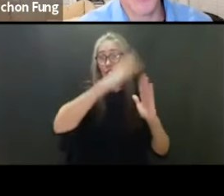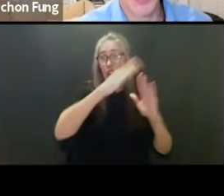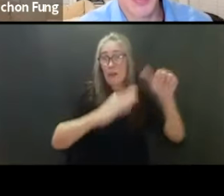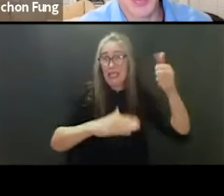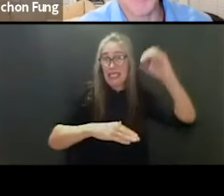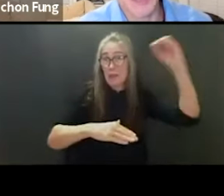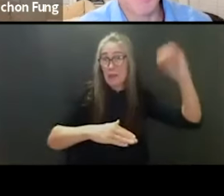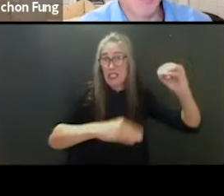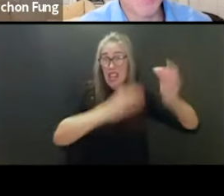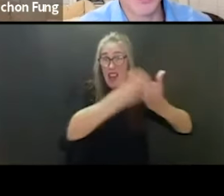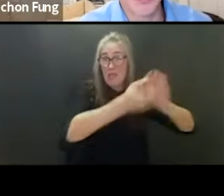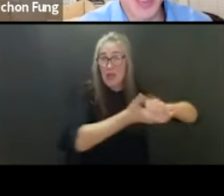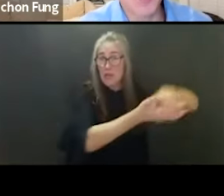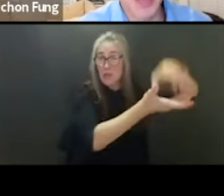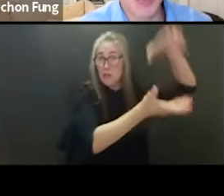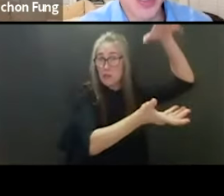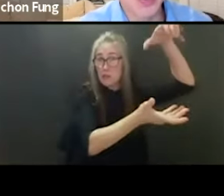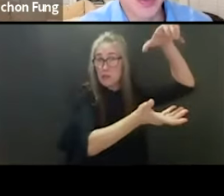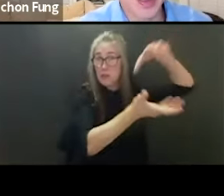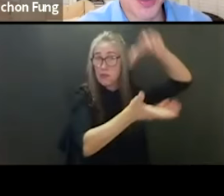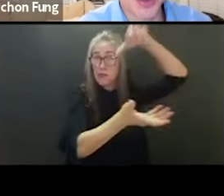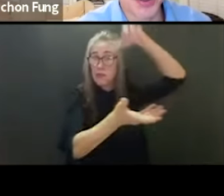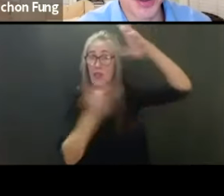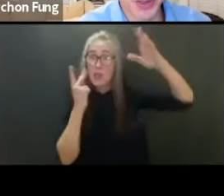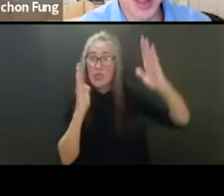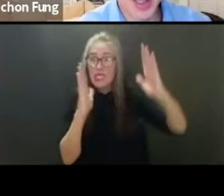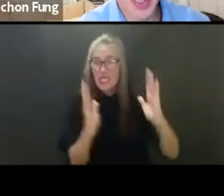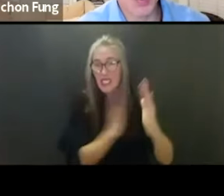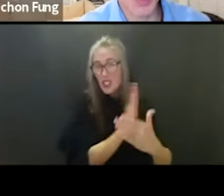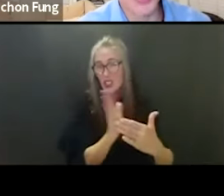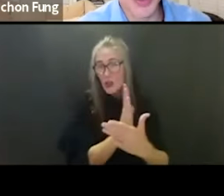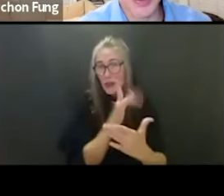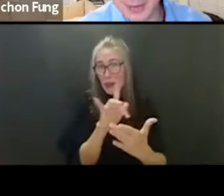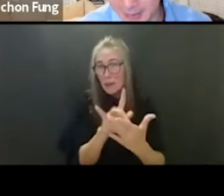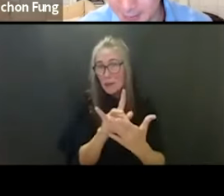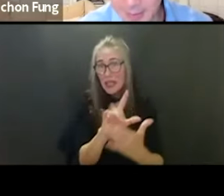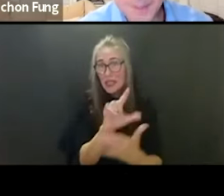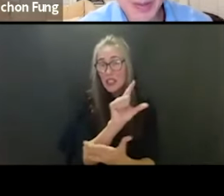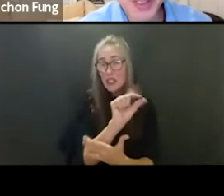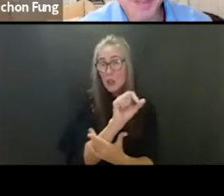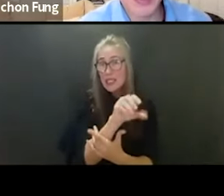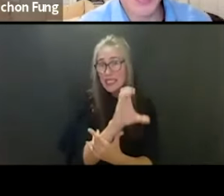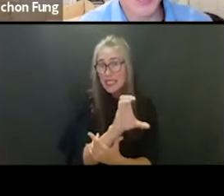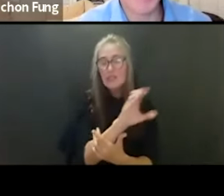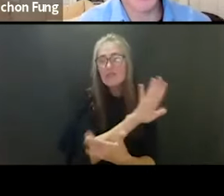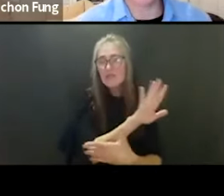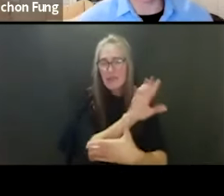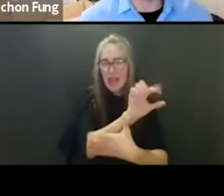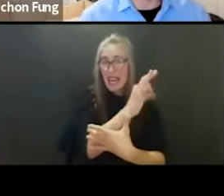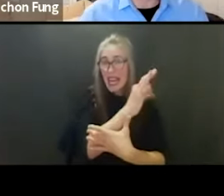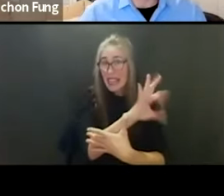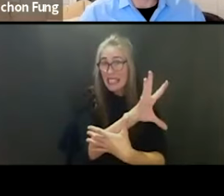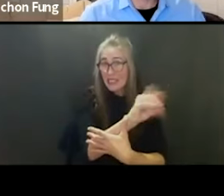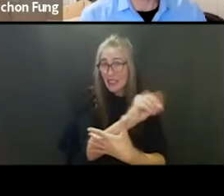of income, commanded by people in the top 10% of the income distribution. And what you'll notice is there was a period in the mid